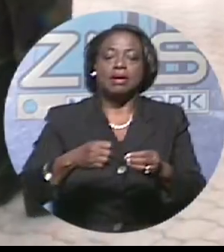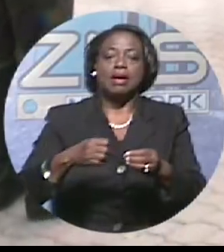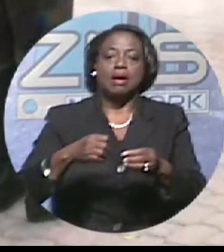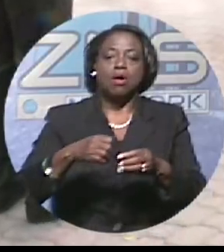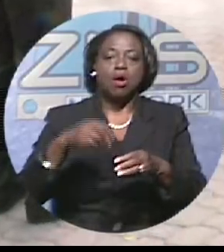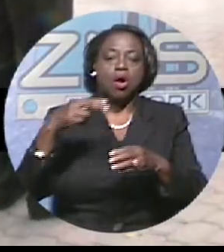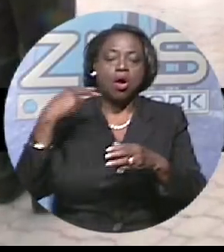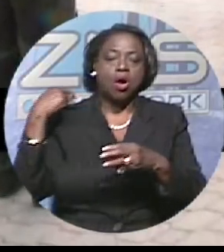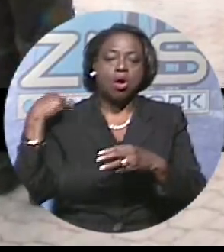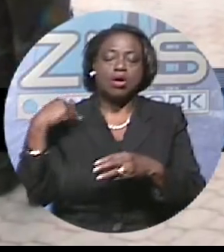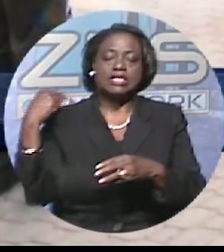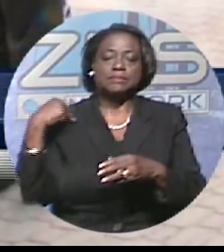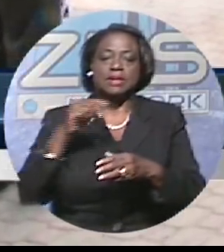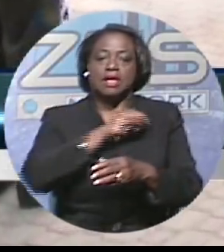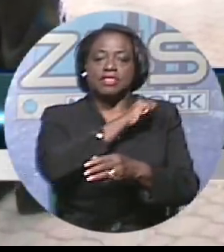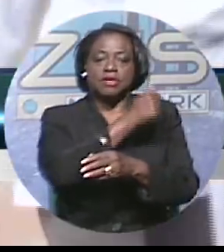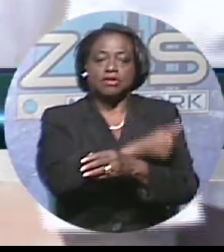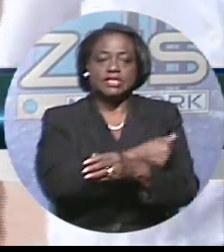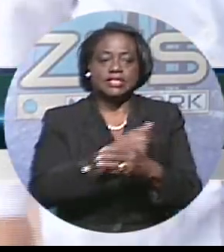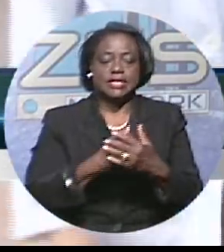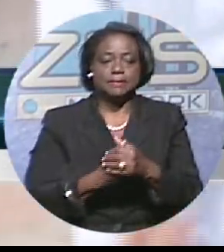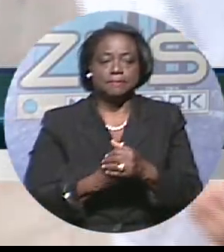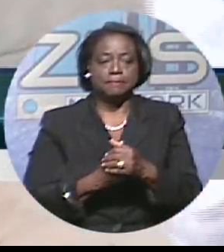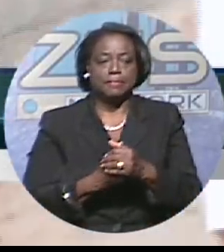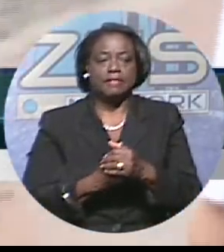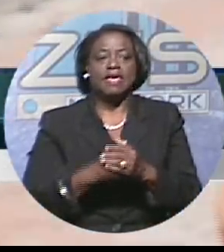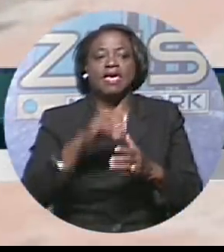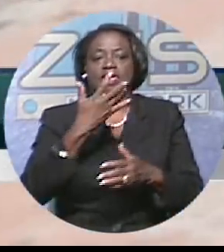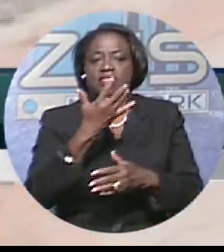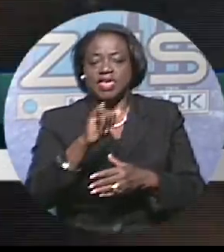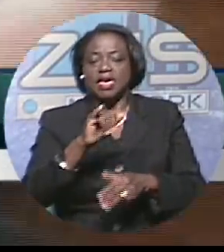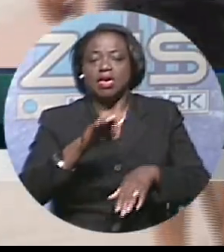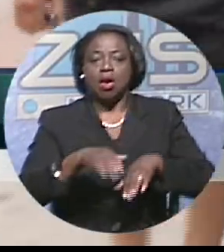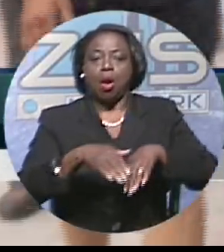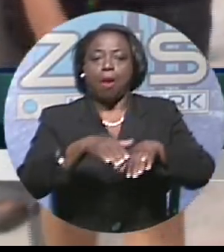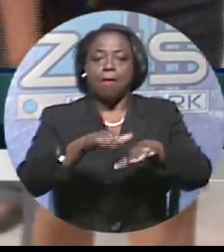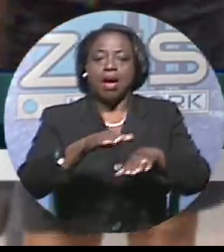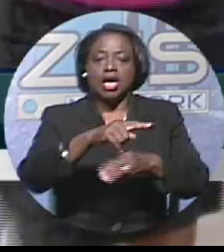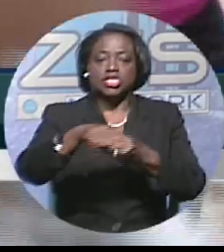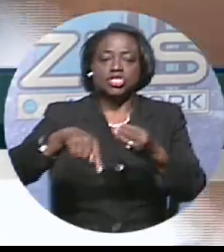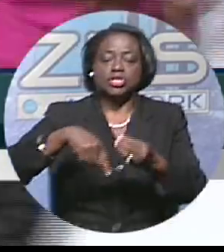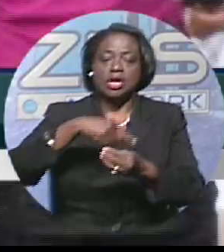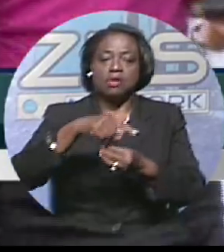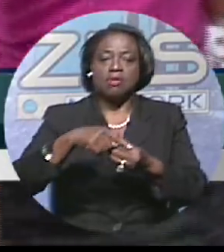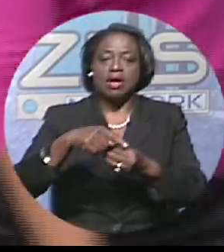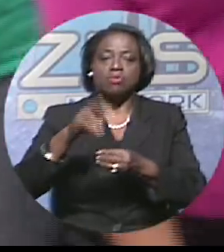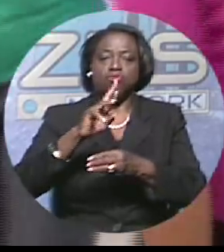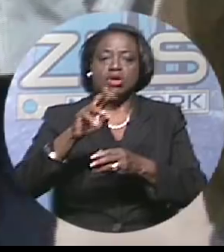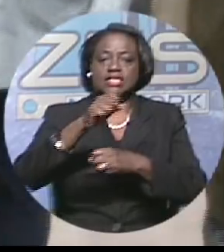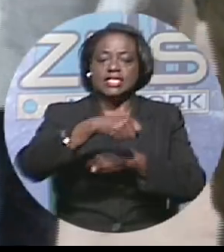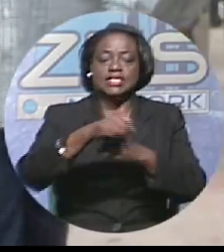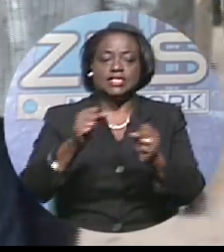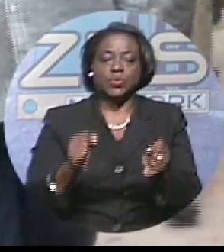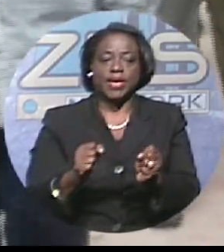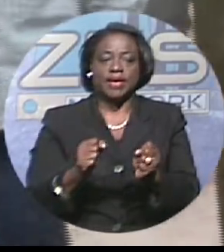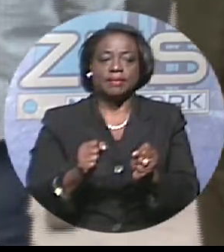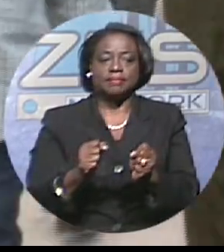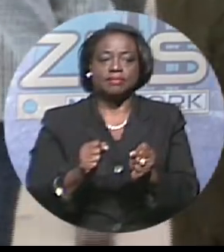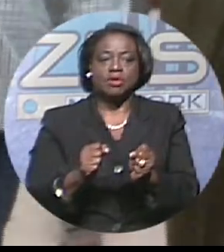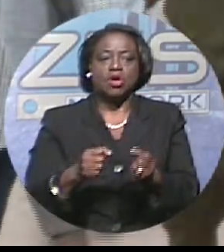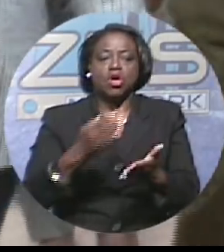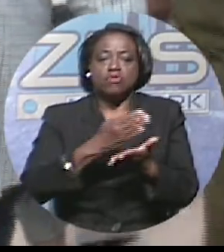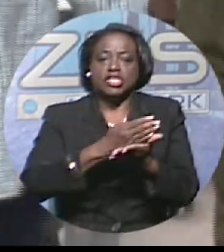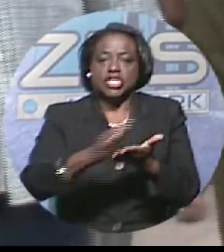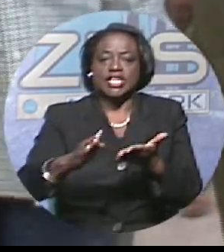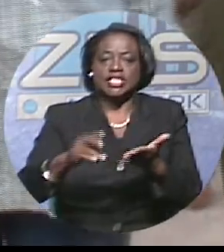7 laps the doctors and their allies made around Rawson Square were meant to have biblical connotations. Rejecting a contract offer